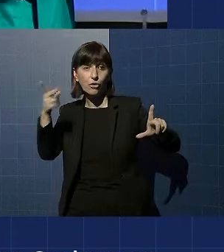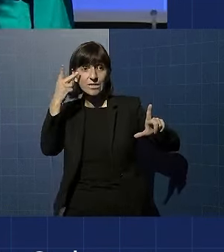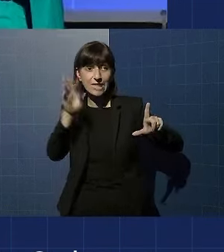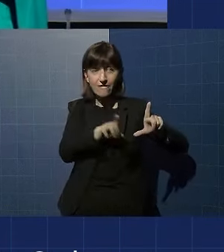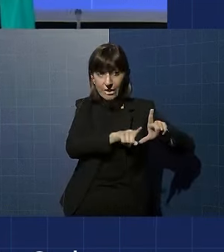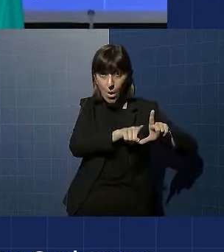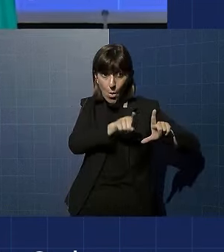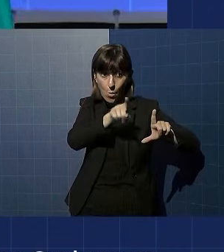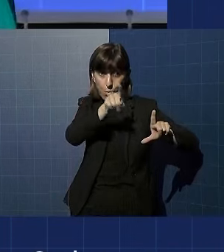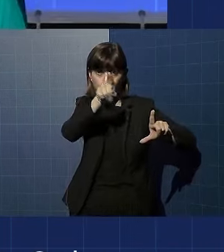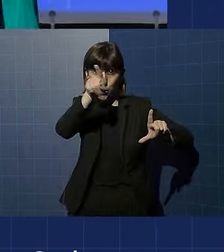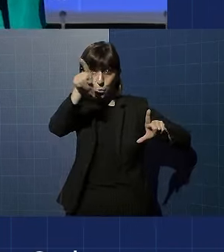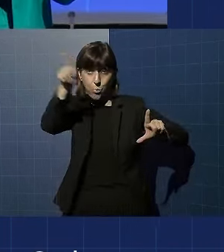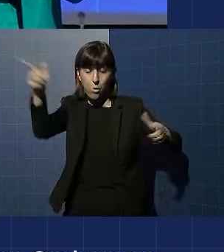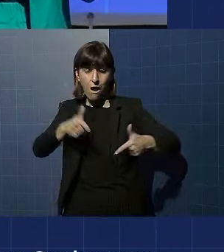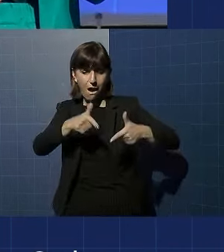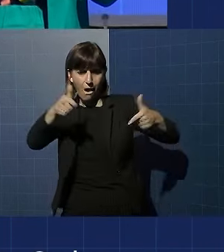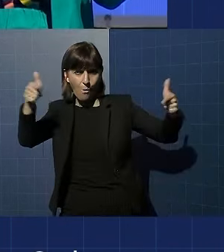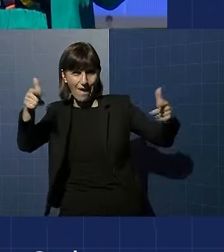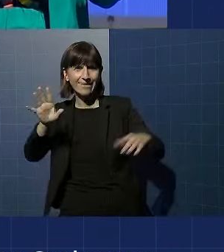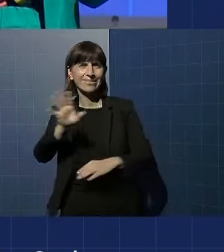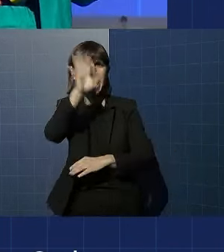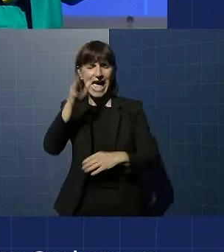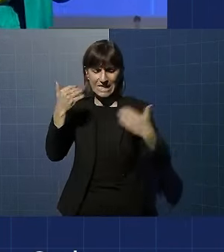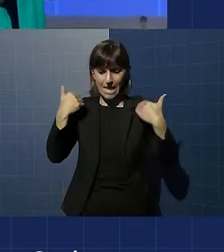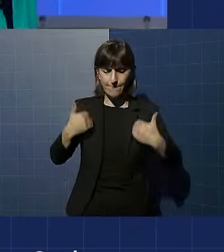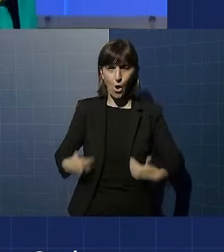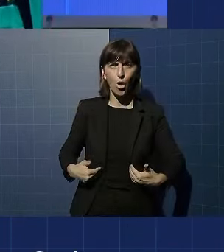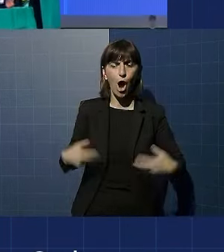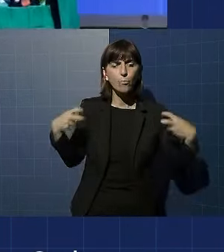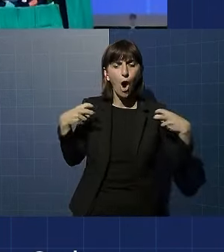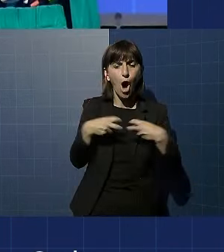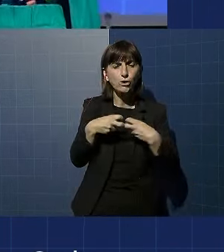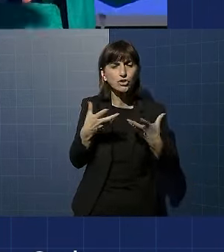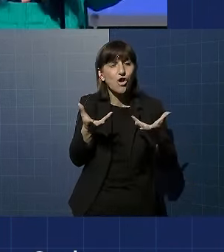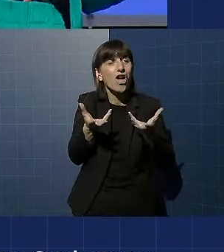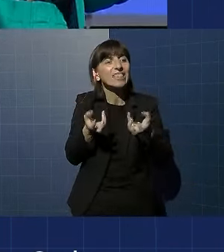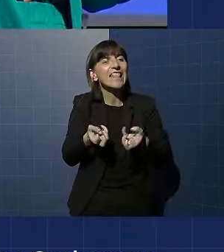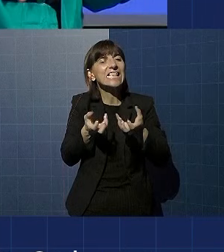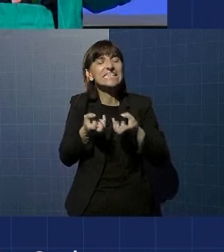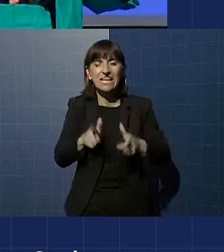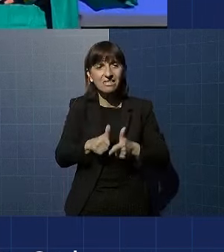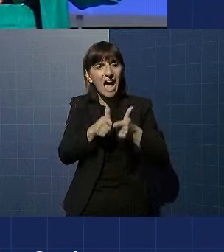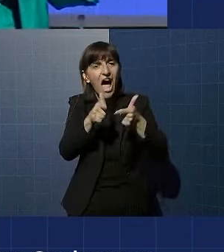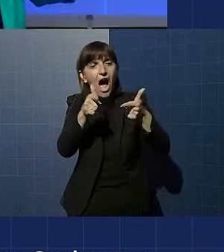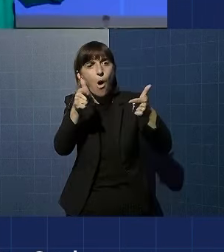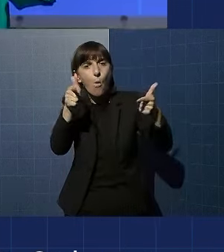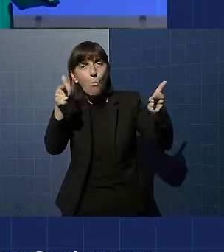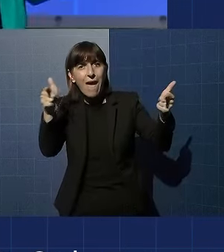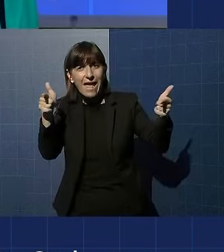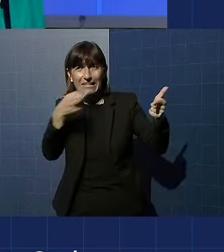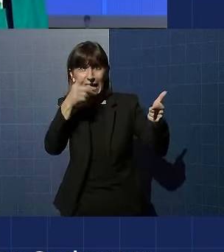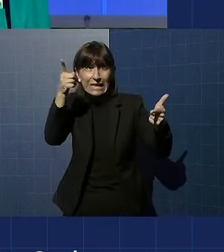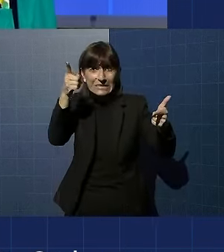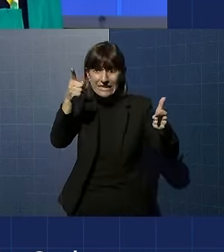meaning, the longer we stay in space, the more impact this will have. Then you see some other stuff that peaks at the beginning and then